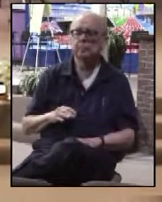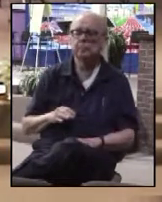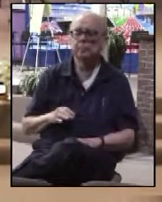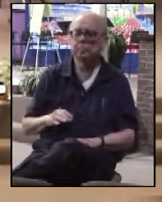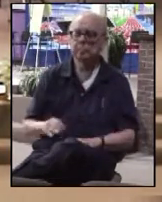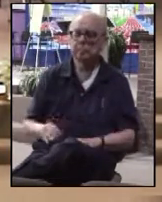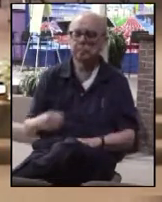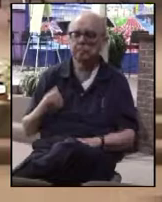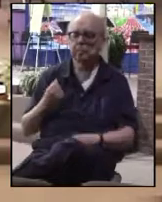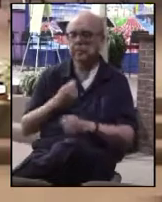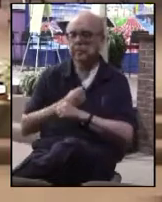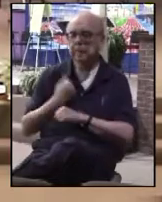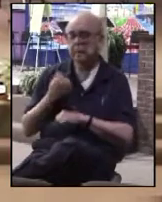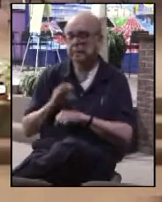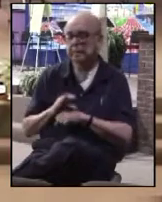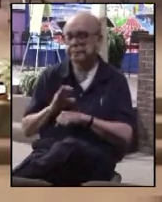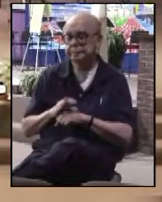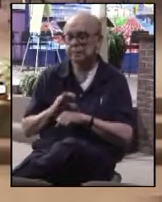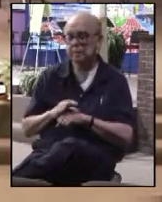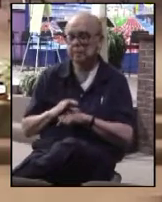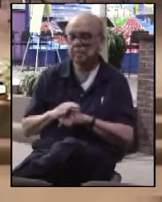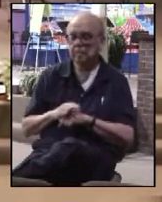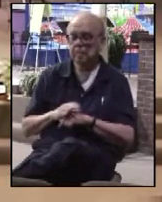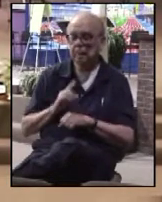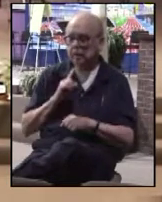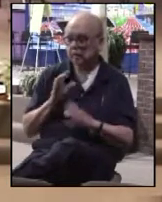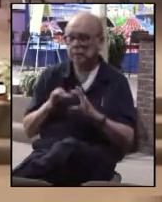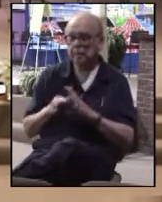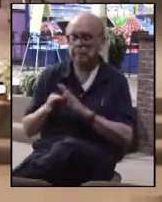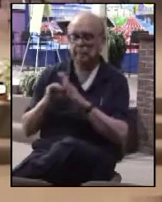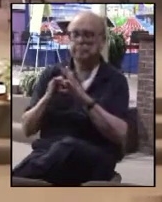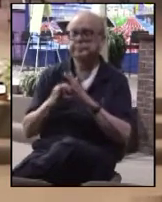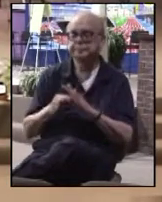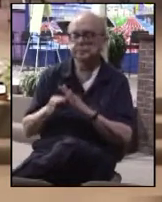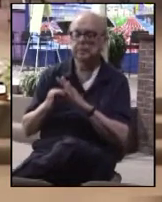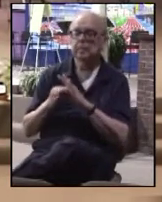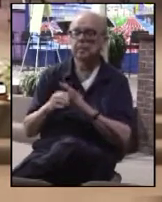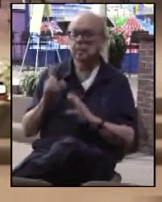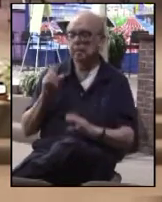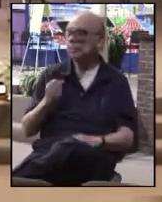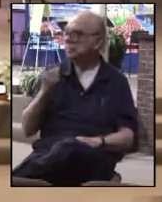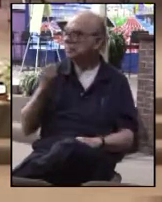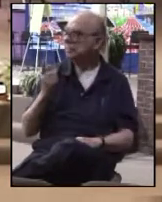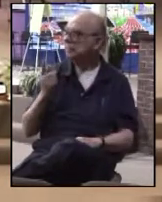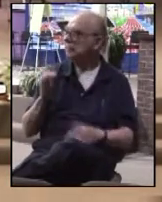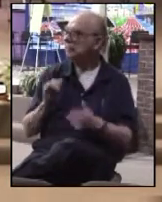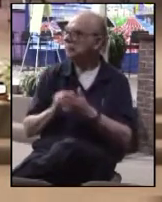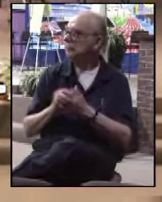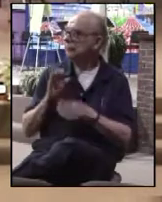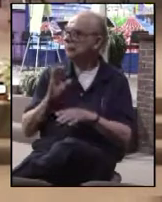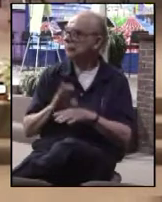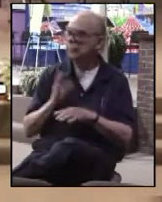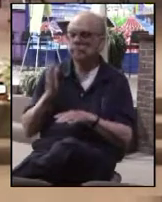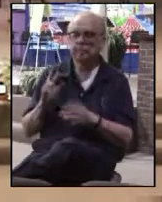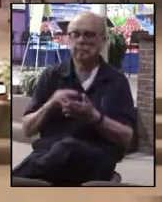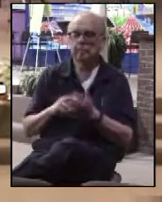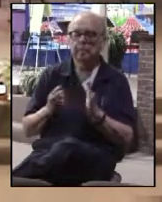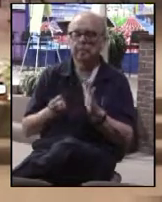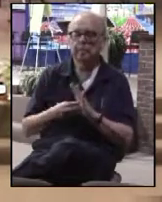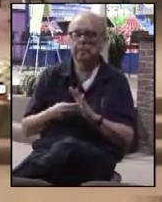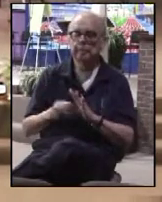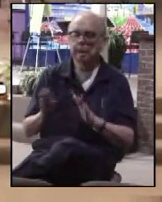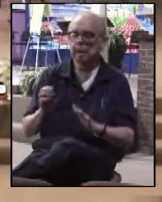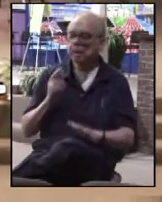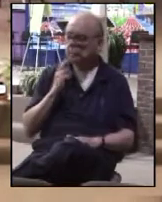we love our church it's a relationship and we need to understand that the church was never meant to be a restaurant